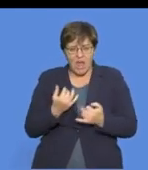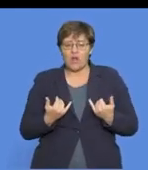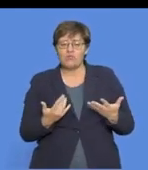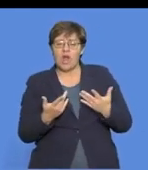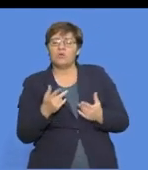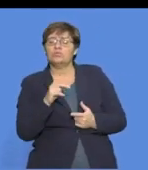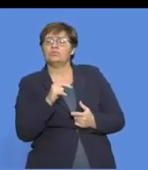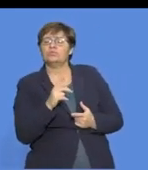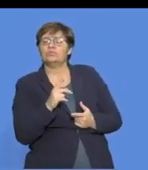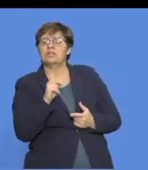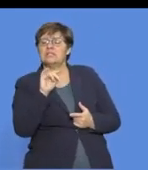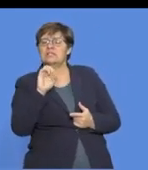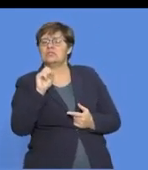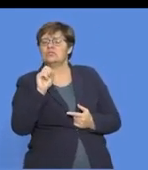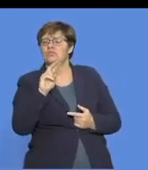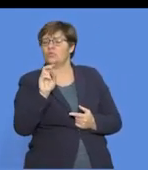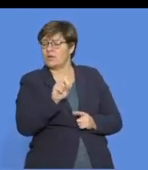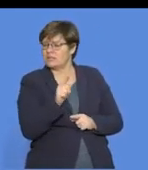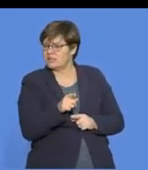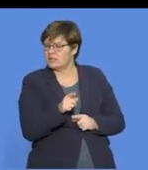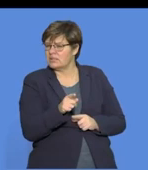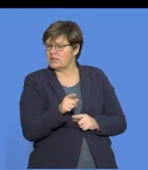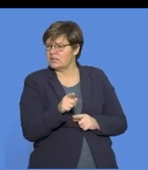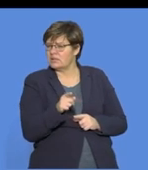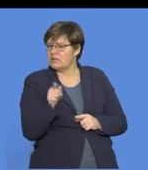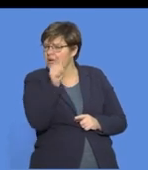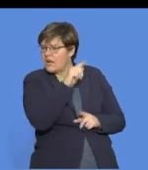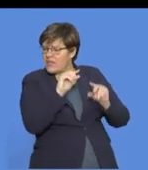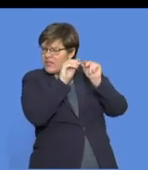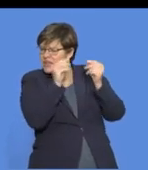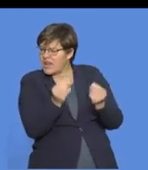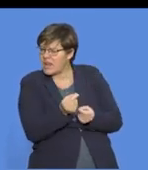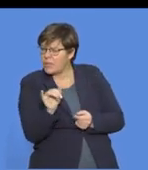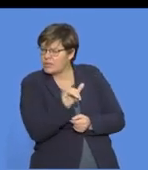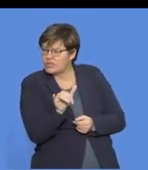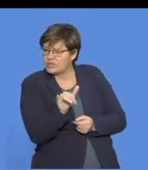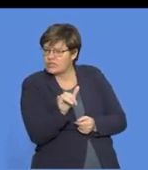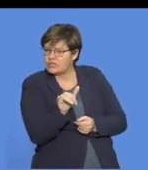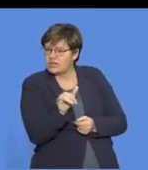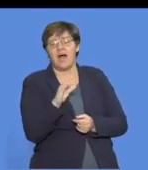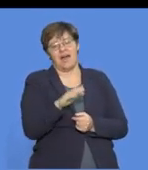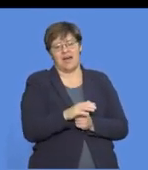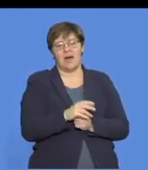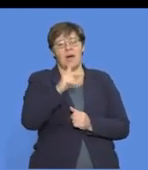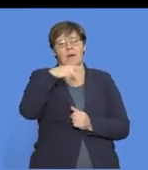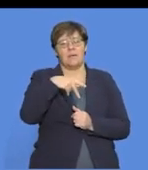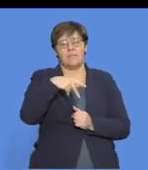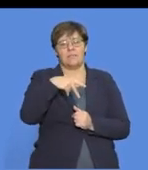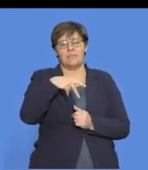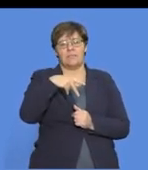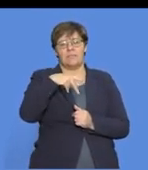Which is the type of ground tissue with thin walls? Parenchyma. If we look at these